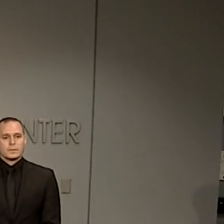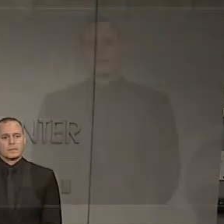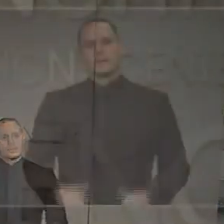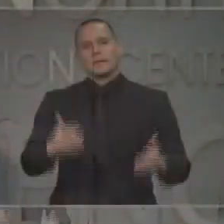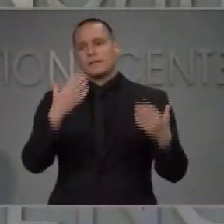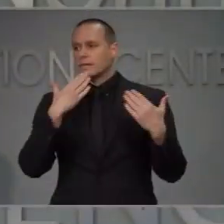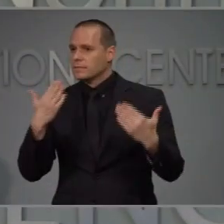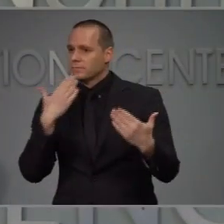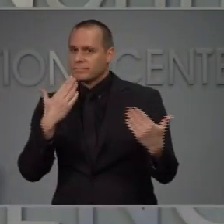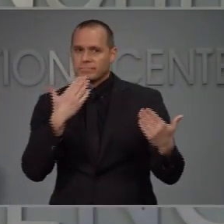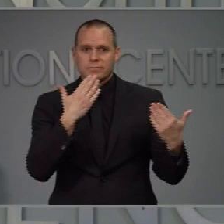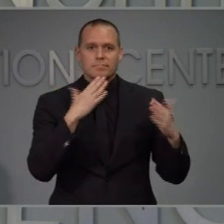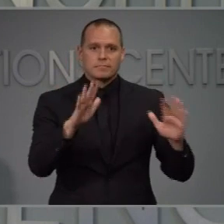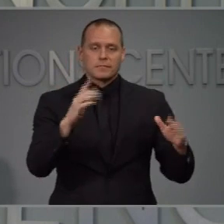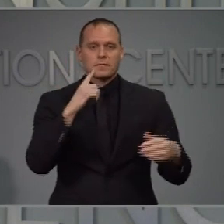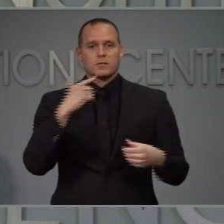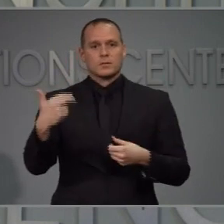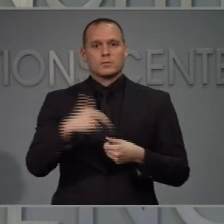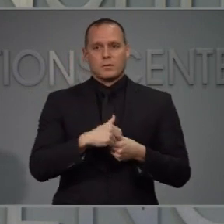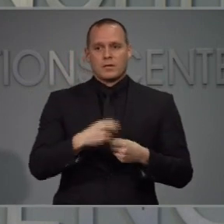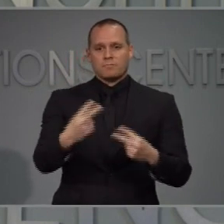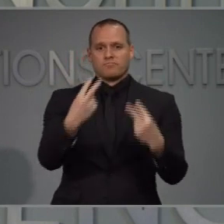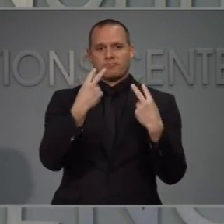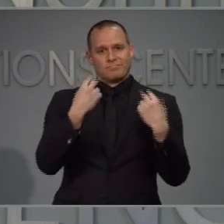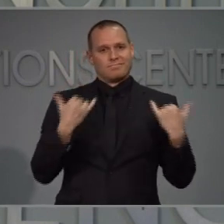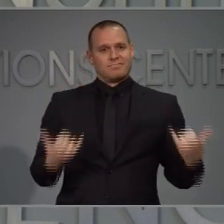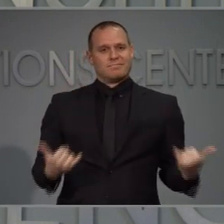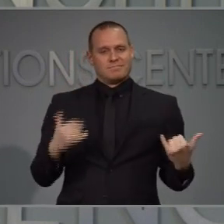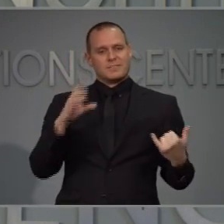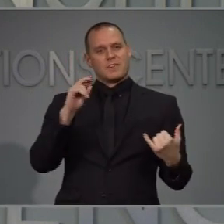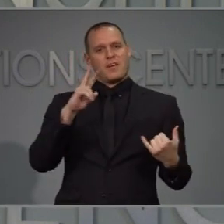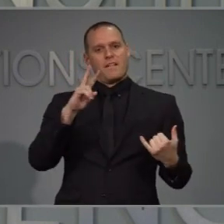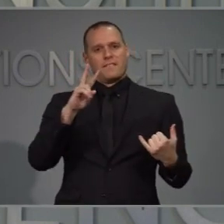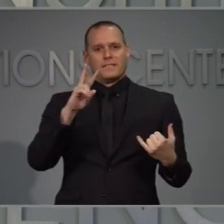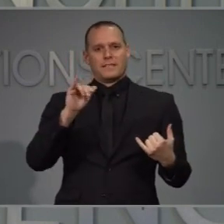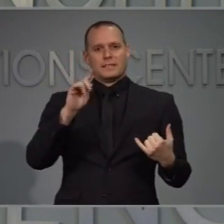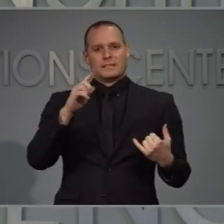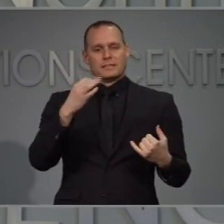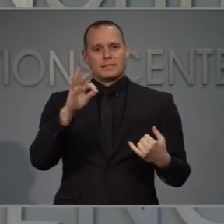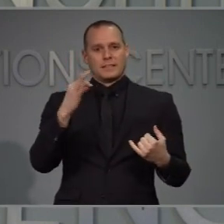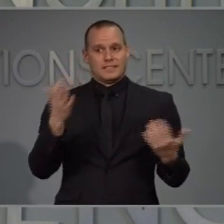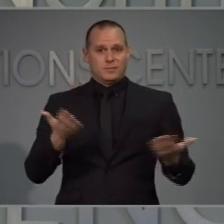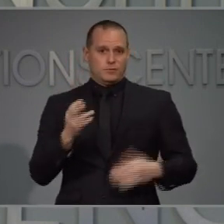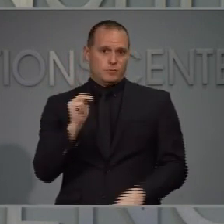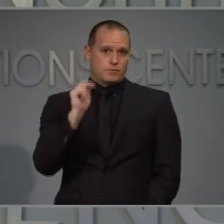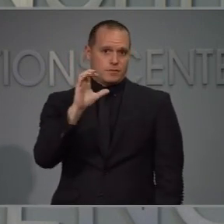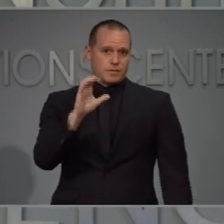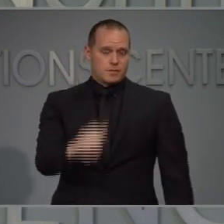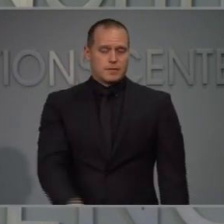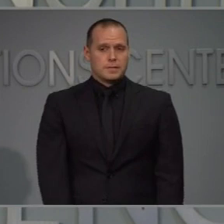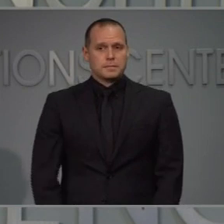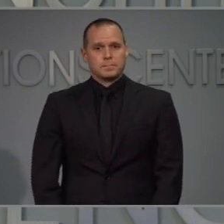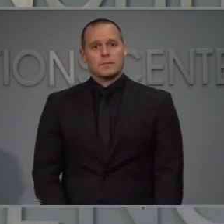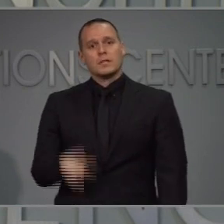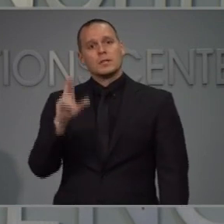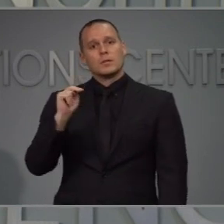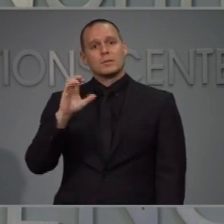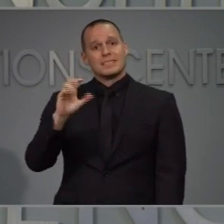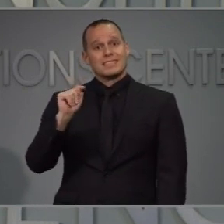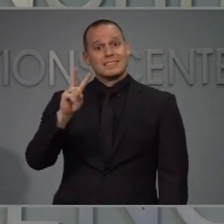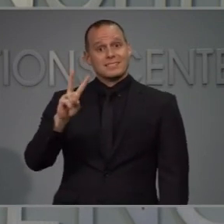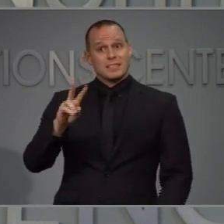Thanks, everybody, for joining today's briefing on COVID-19 in North Carolina. UNC TV